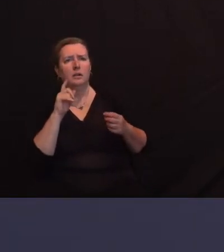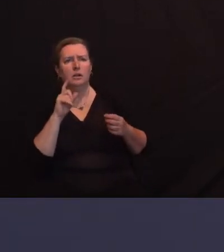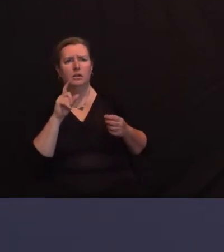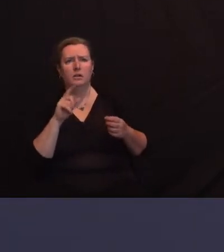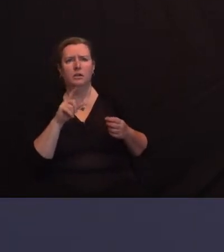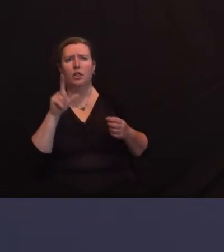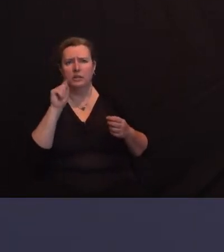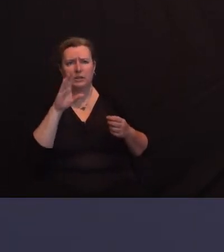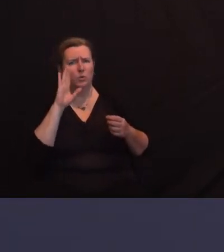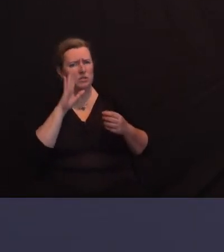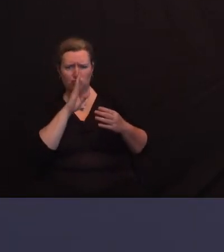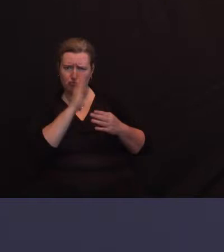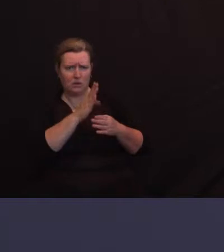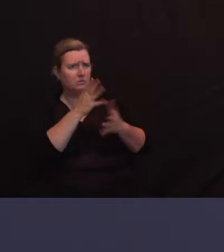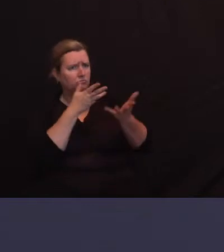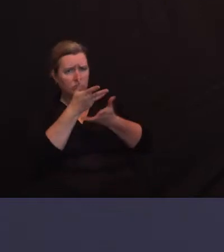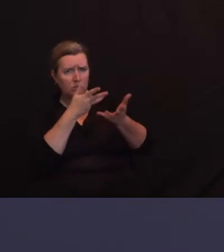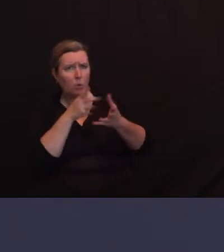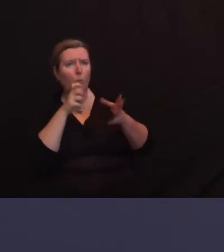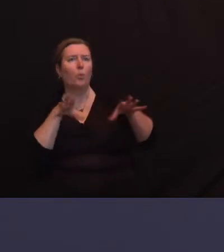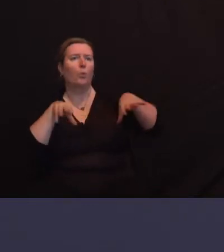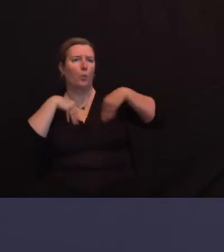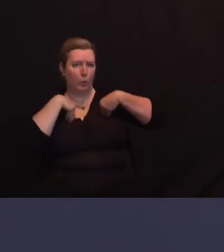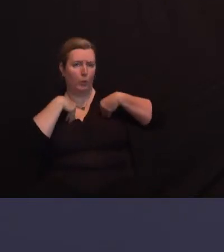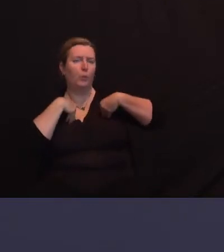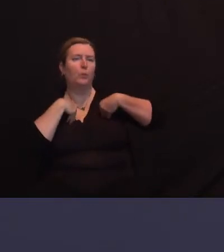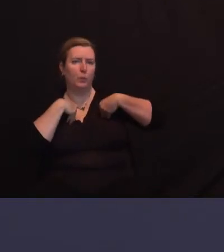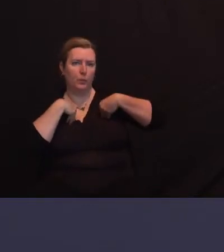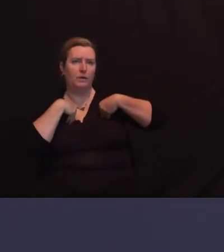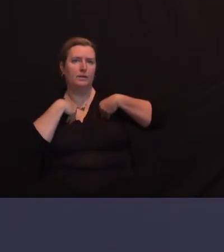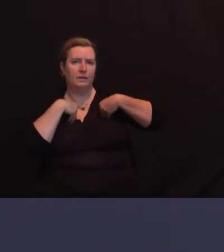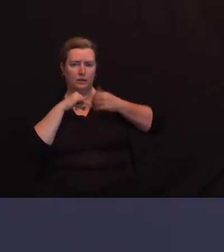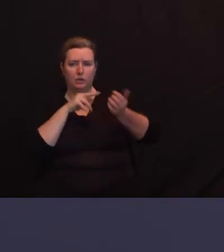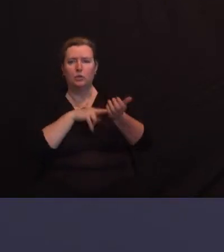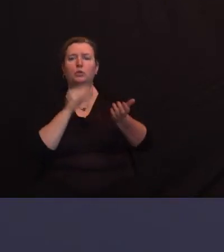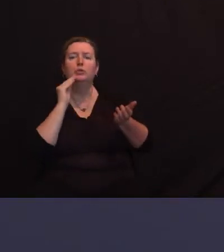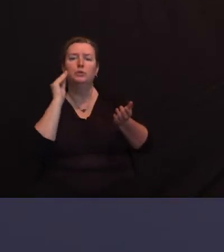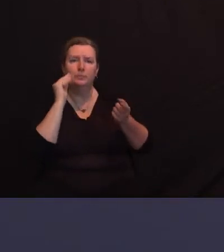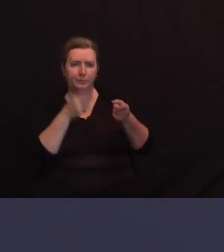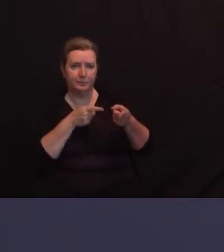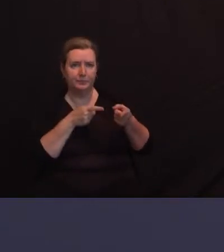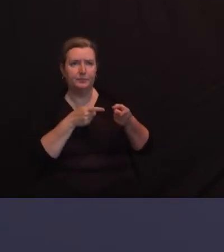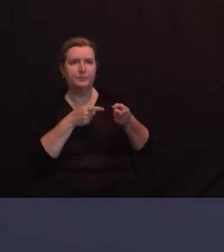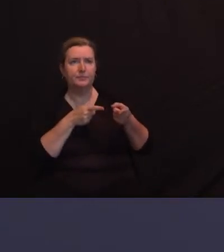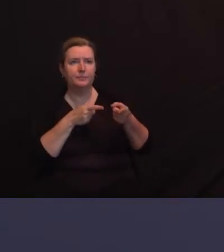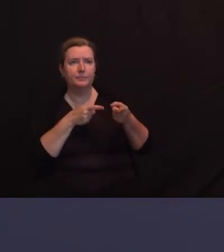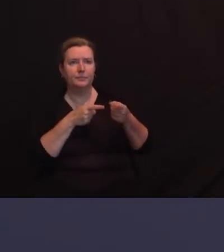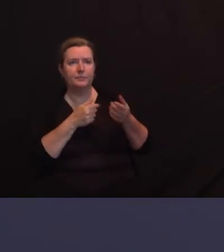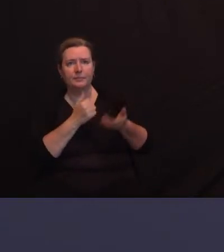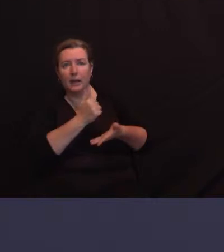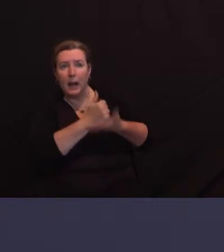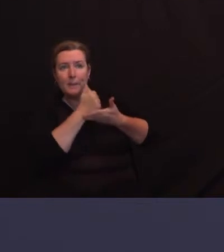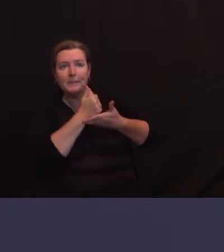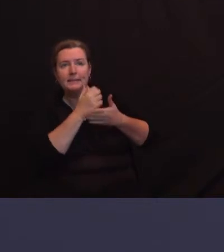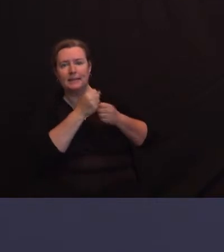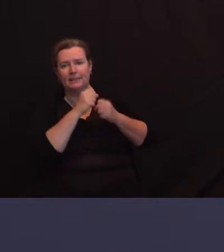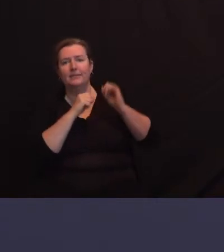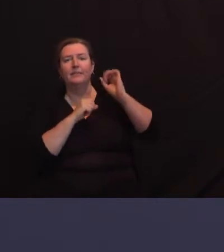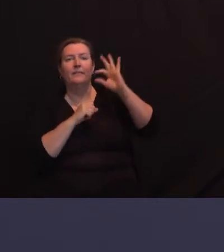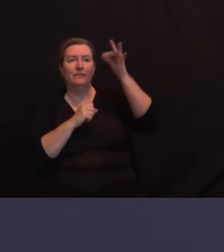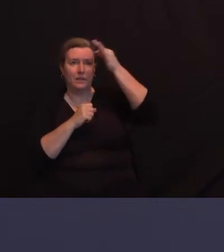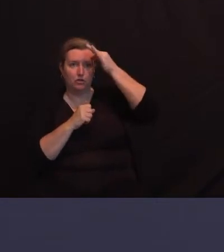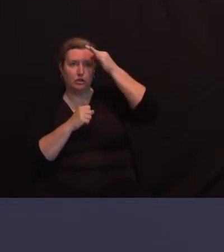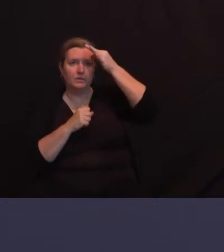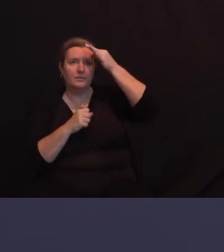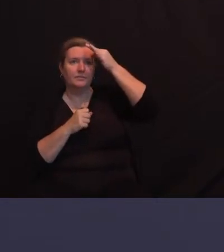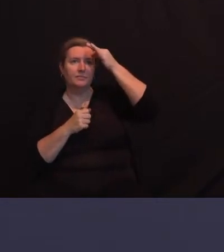managers to activate a portion of the federal program. There will be, according to our communication with